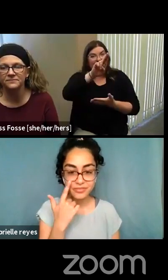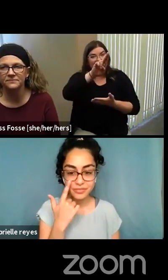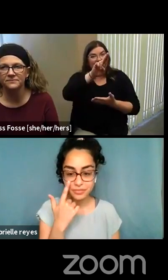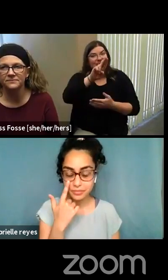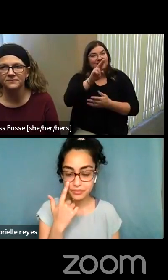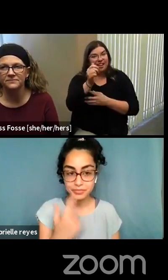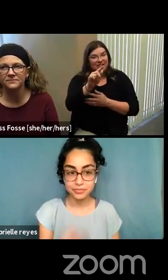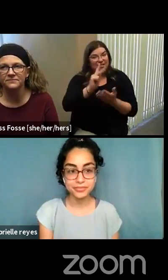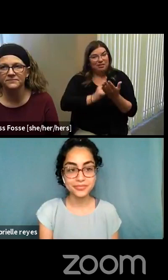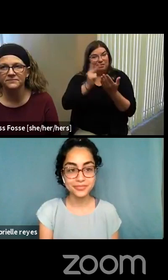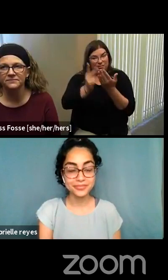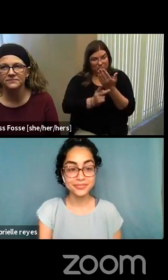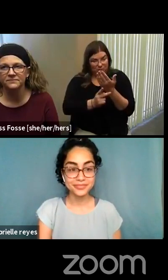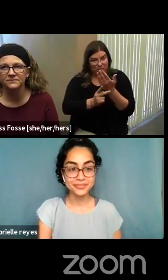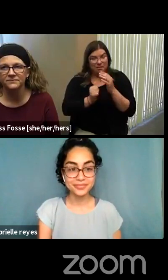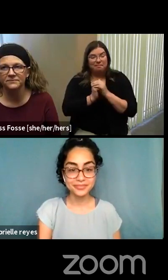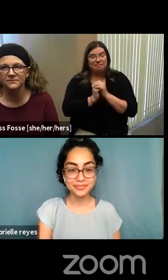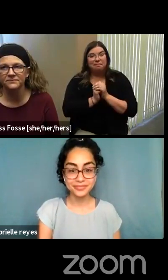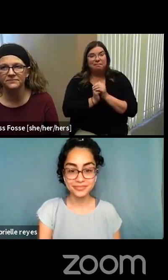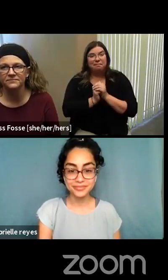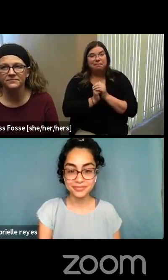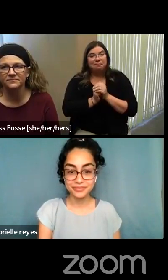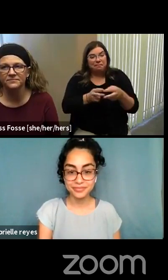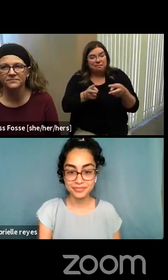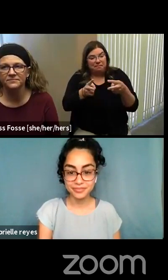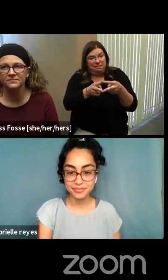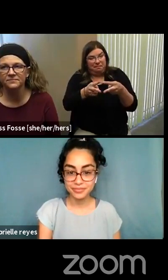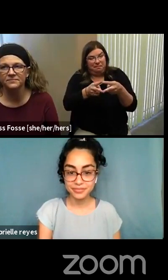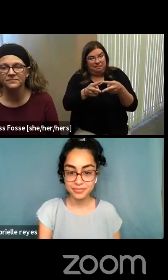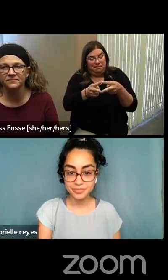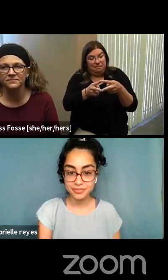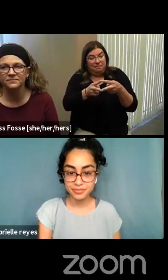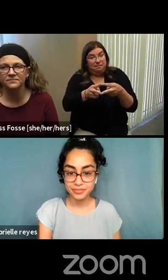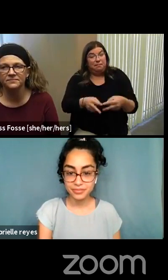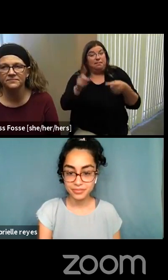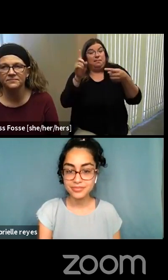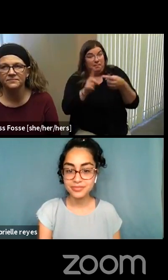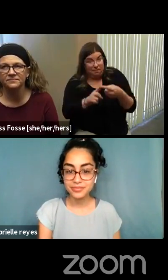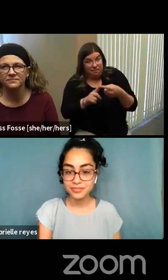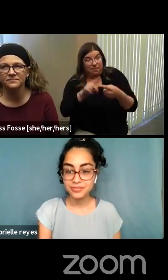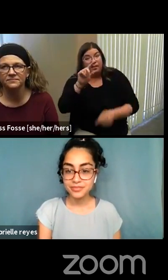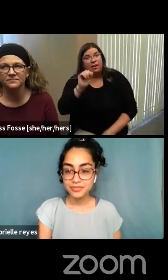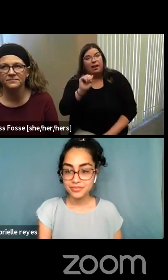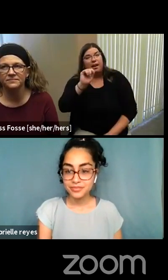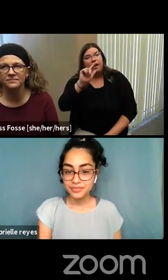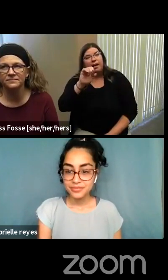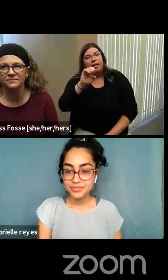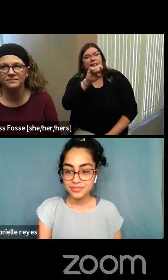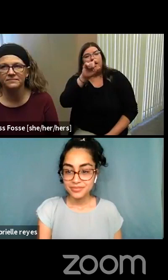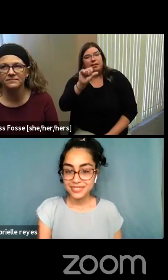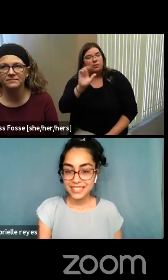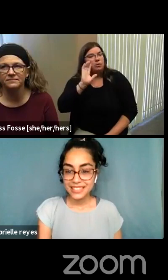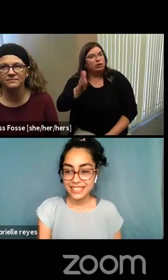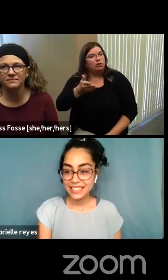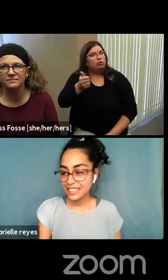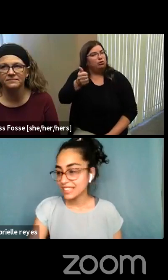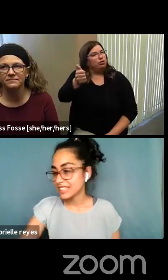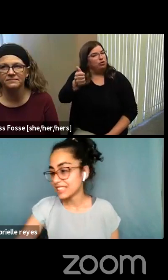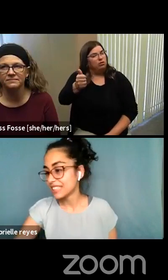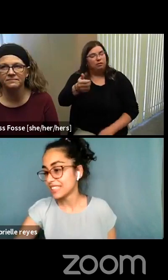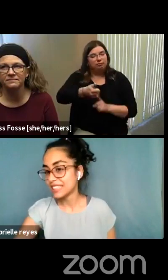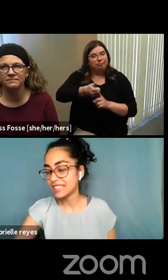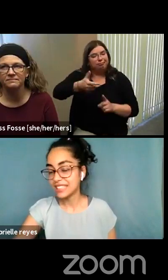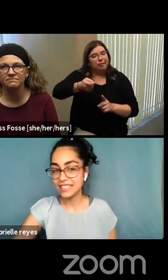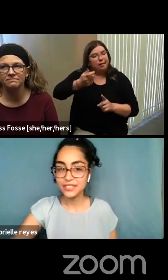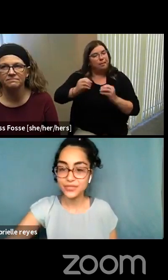Sign Language program. And we are going to first start with Alexa, and she's going to introduce herself and tell you a little bit more about